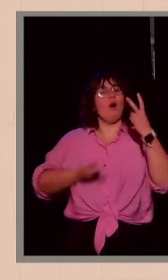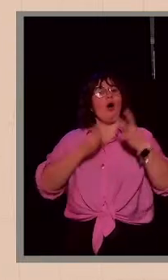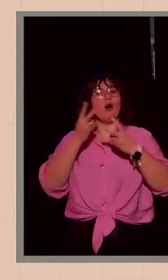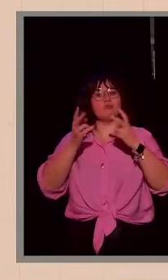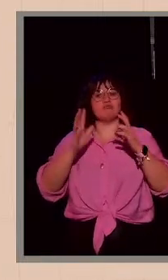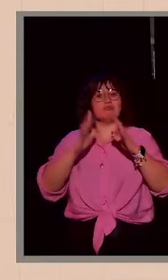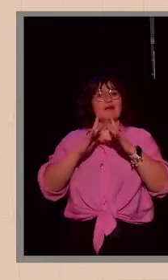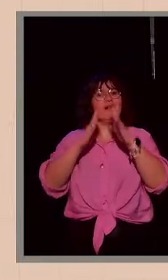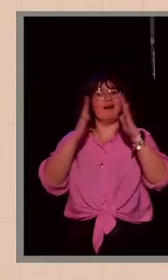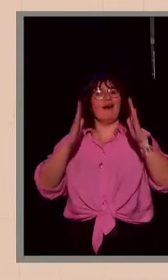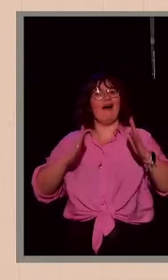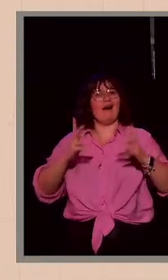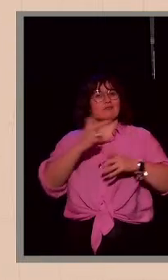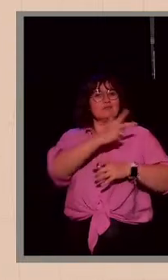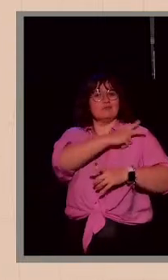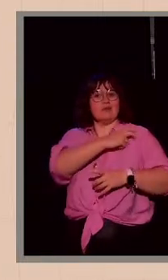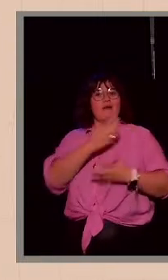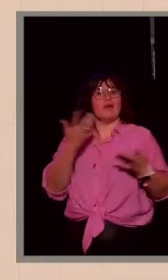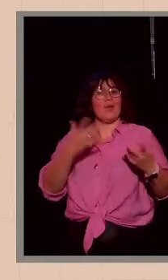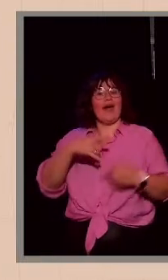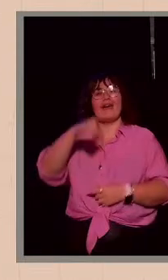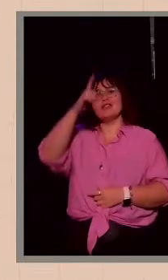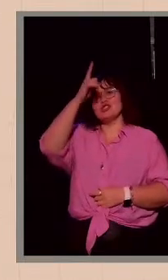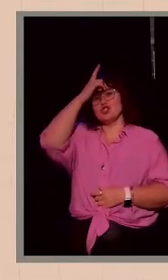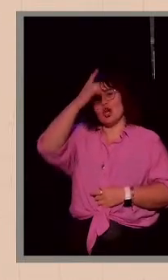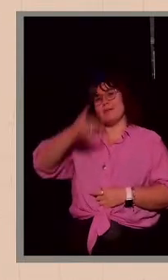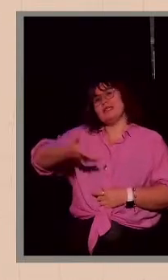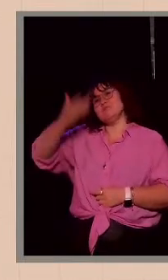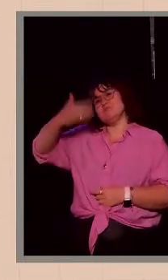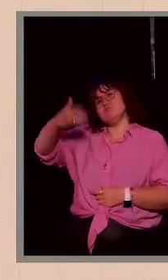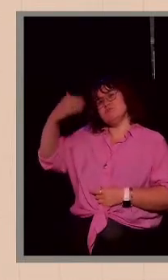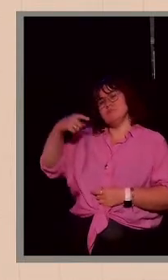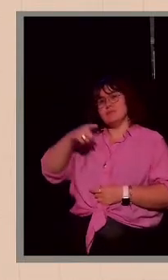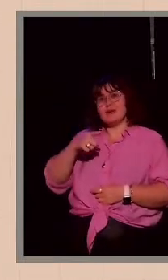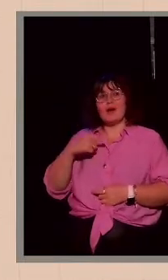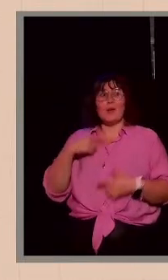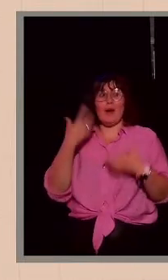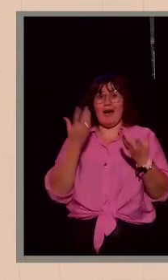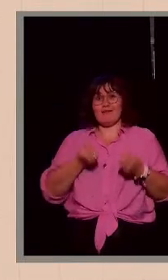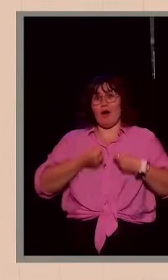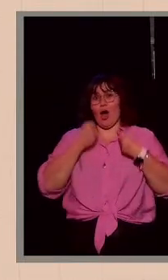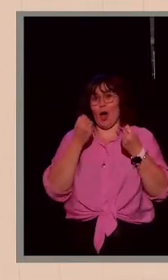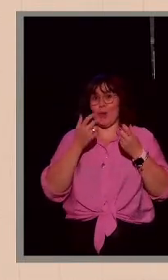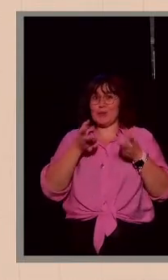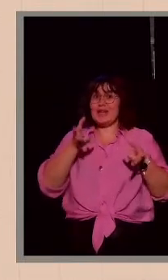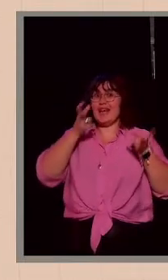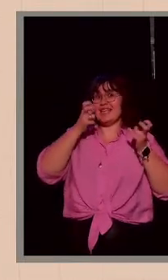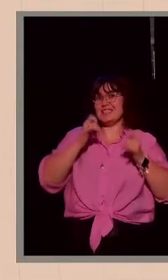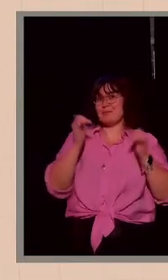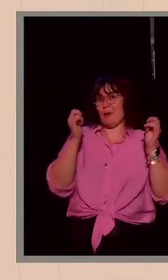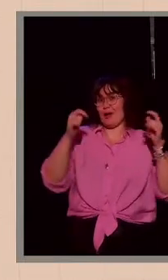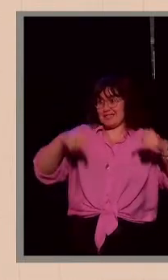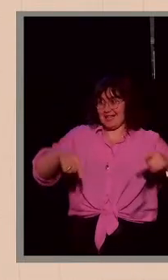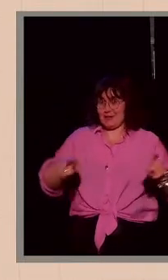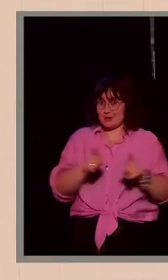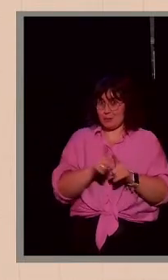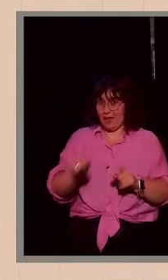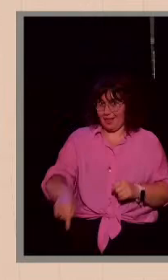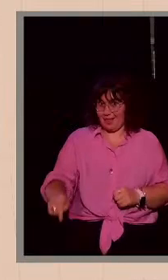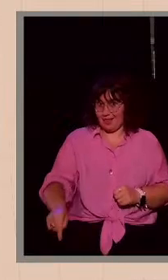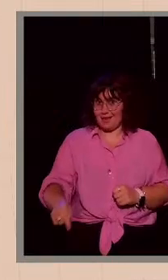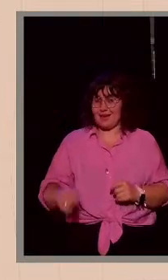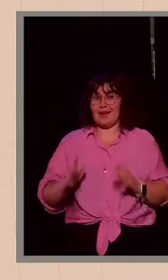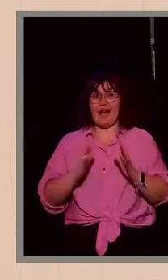Germany a while back. And that's while we have our own mini listening party here and at